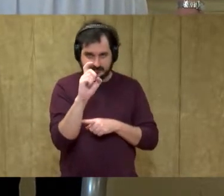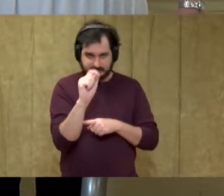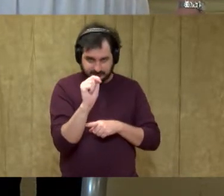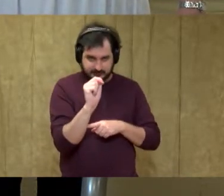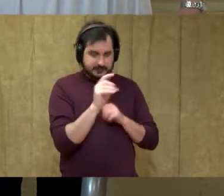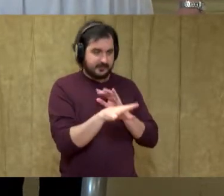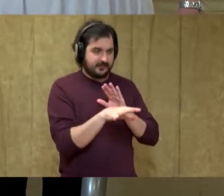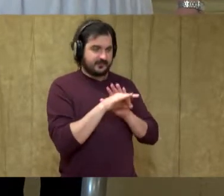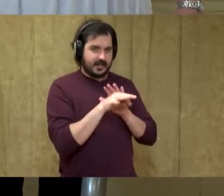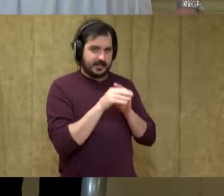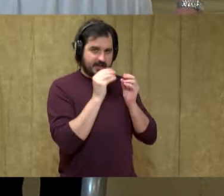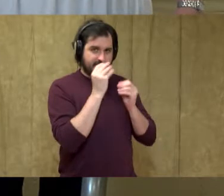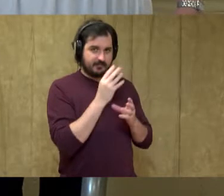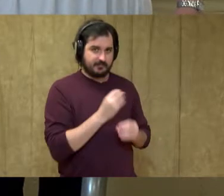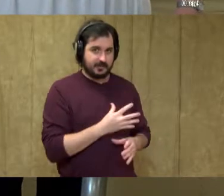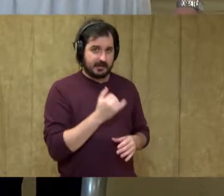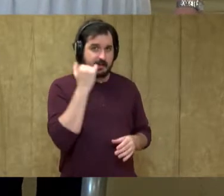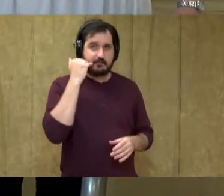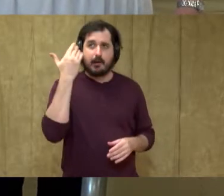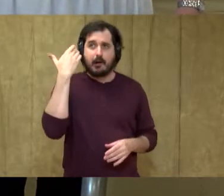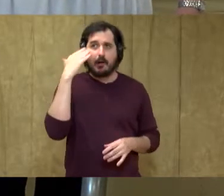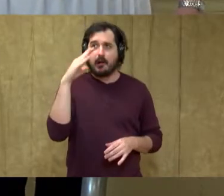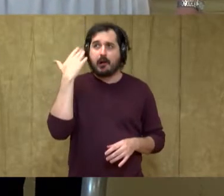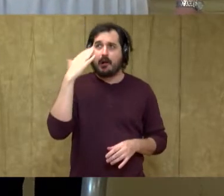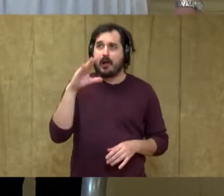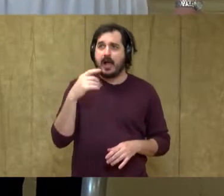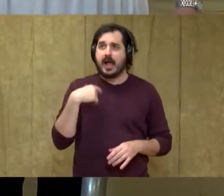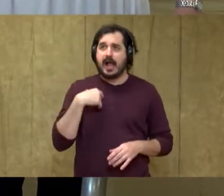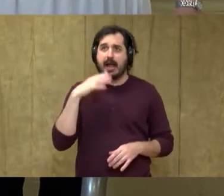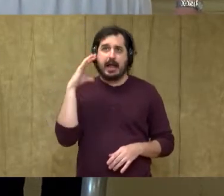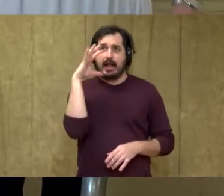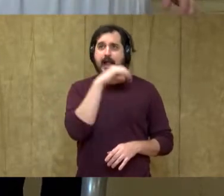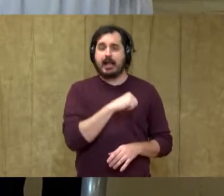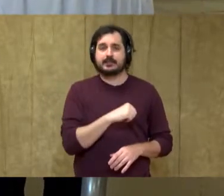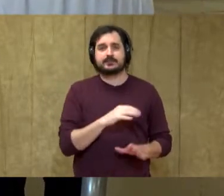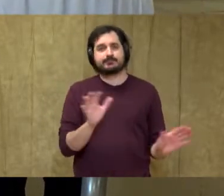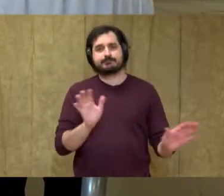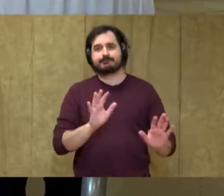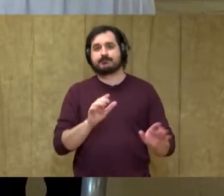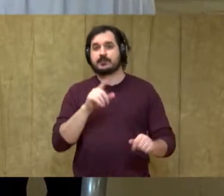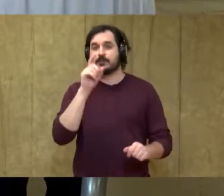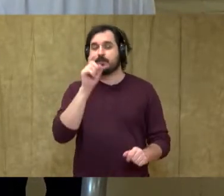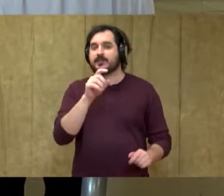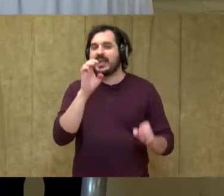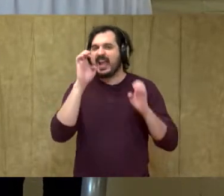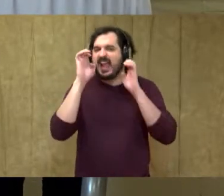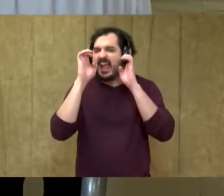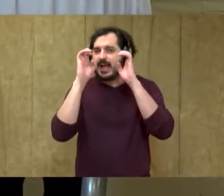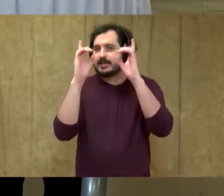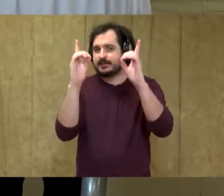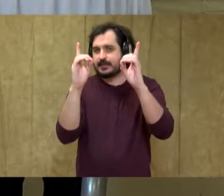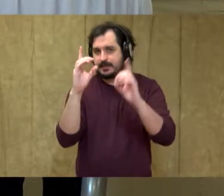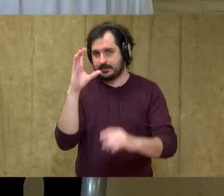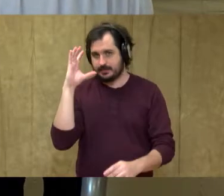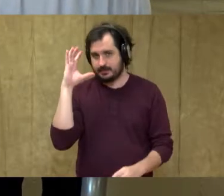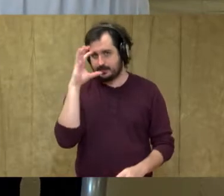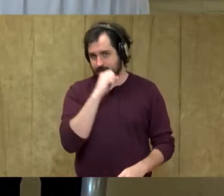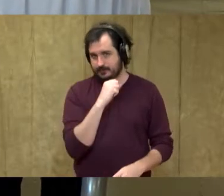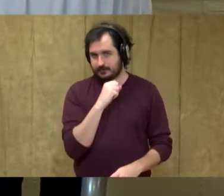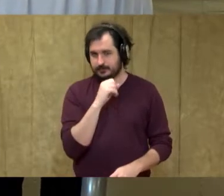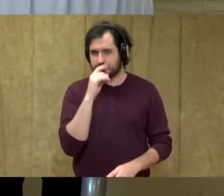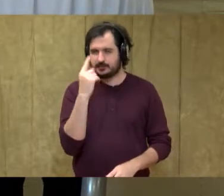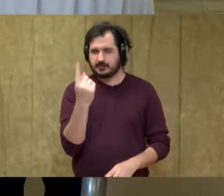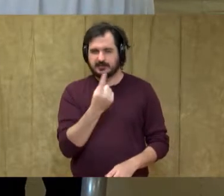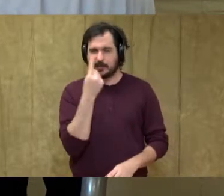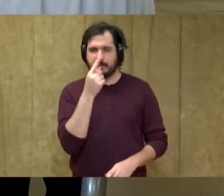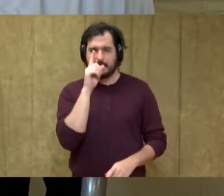just guessed, remember, an inference is an educated guess. So there's got to be something that gave you a clue. Remember,